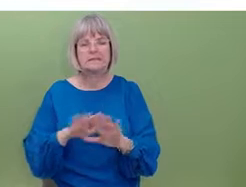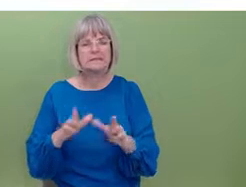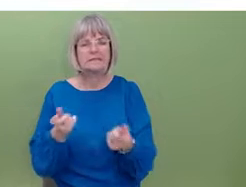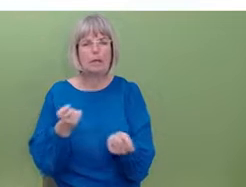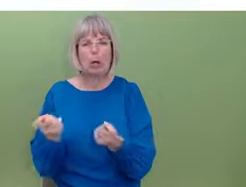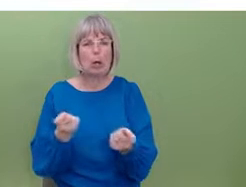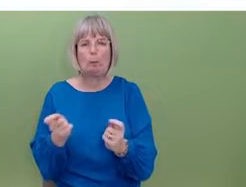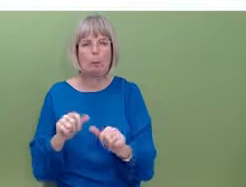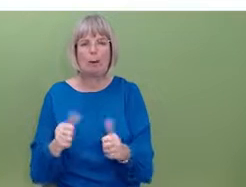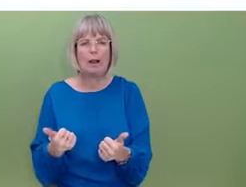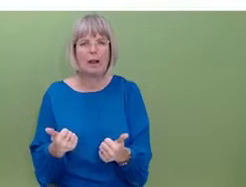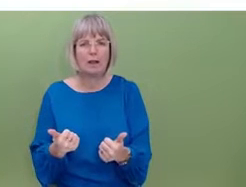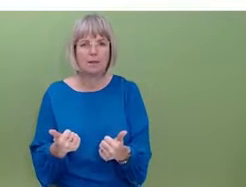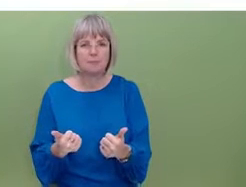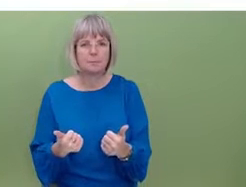That pre-existing